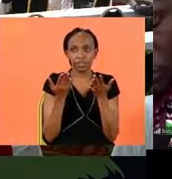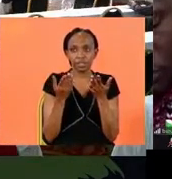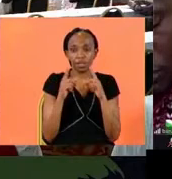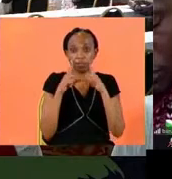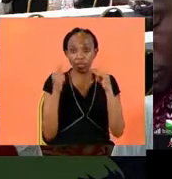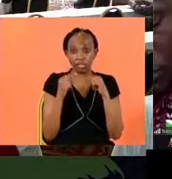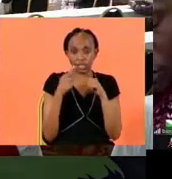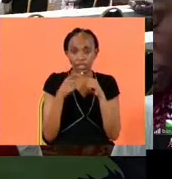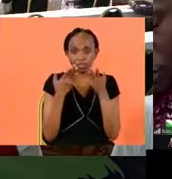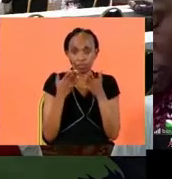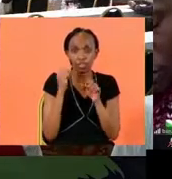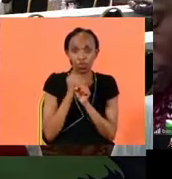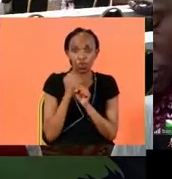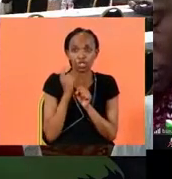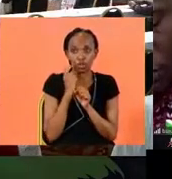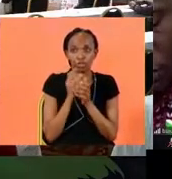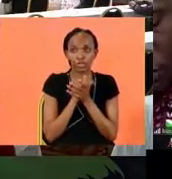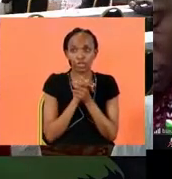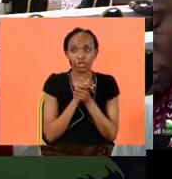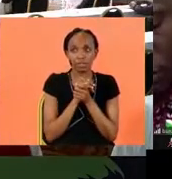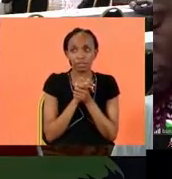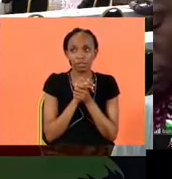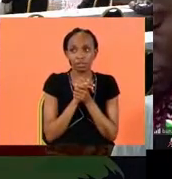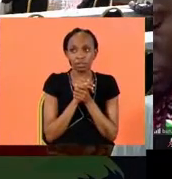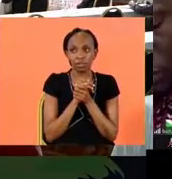messages from this workshop.